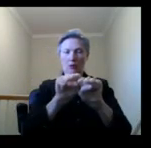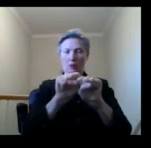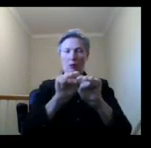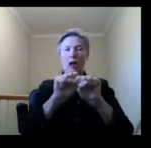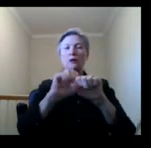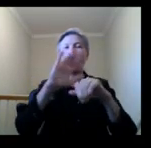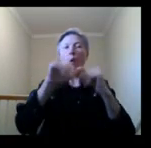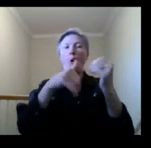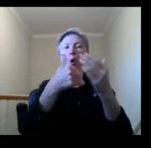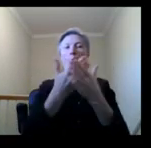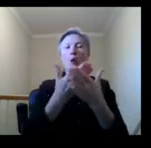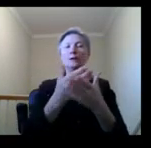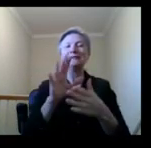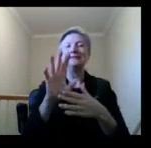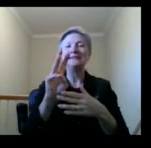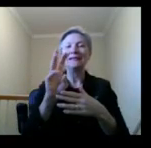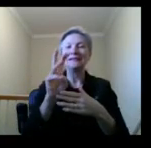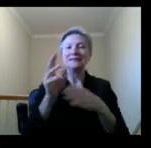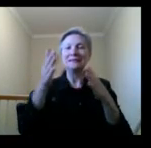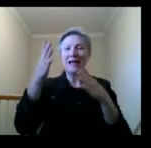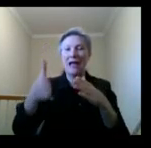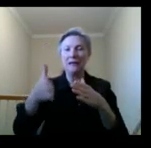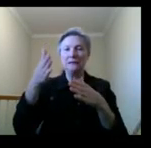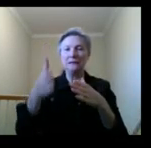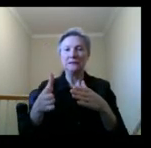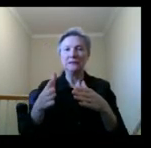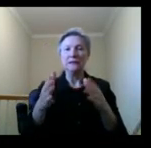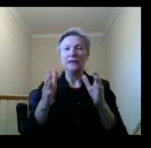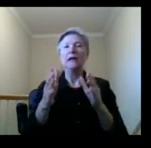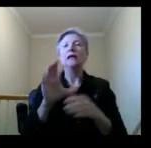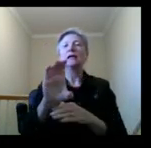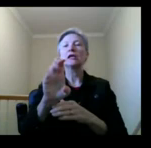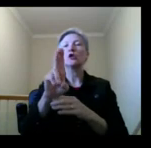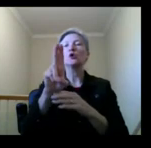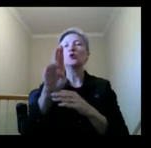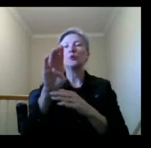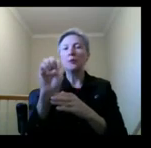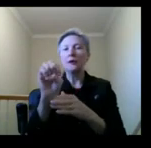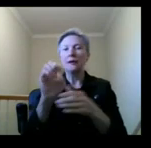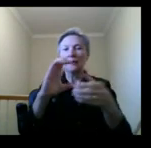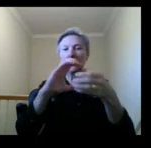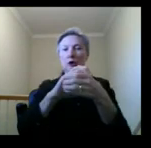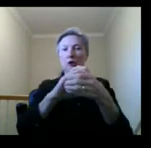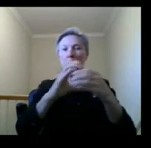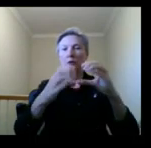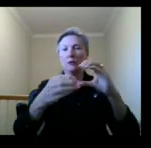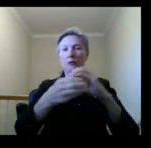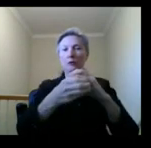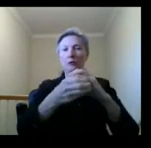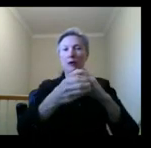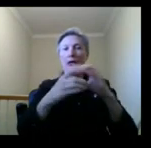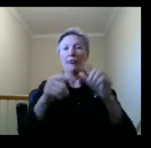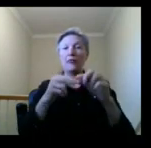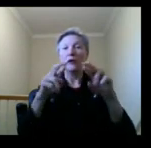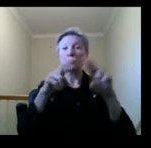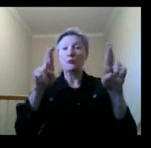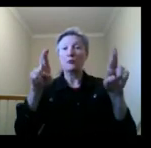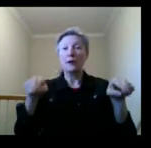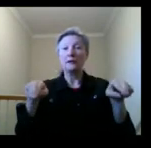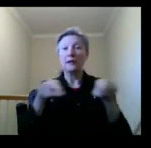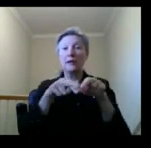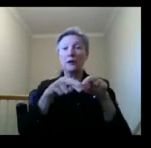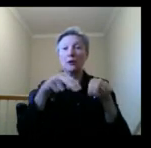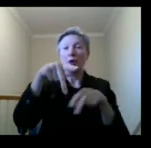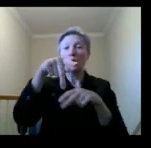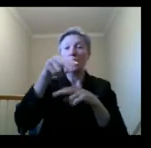around. Okay, so this is a cube. The next one I'm going to show you is a rectangular prism. So when it's